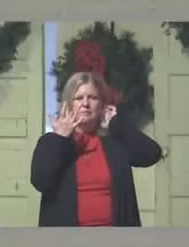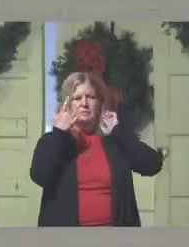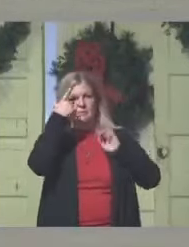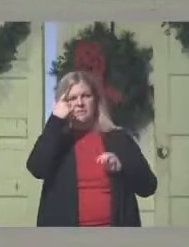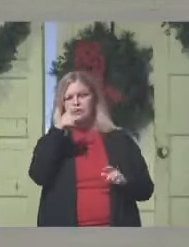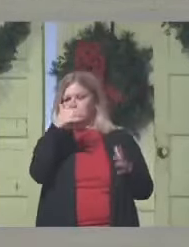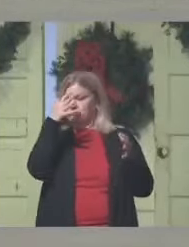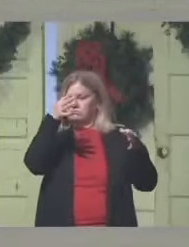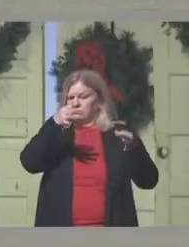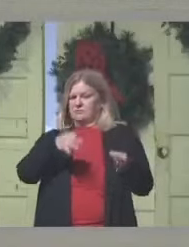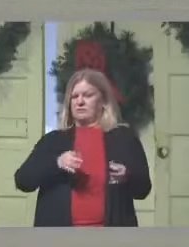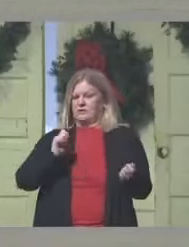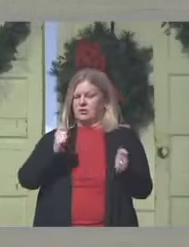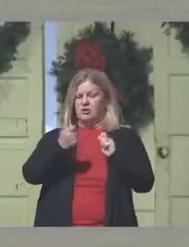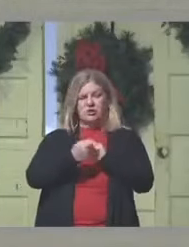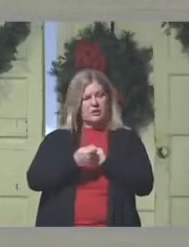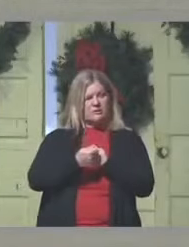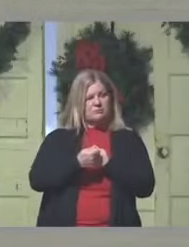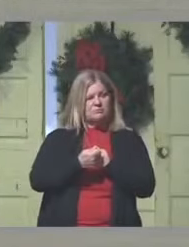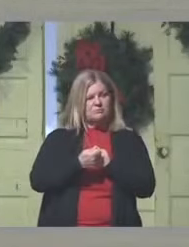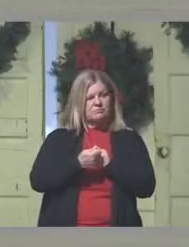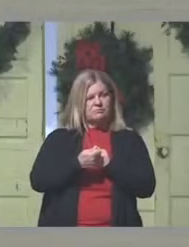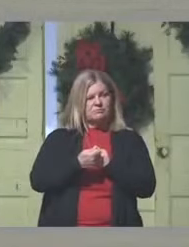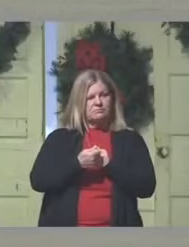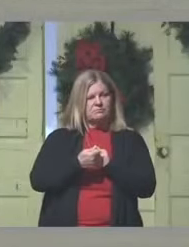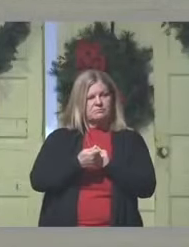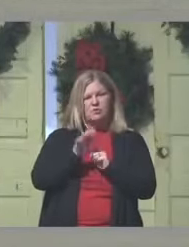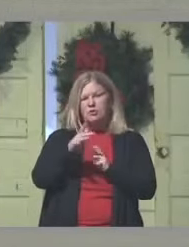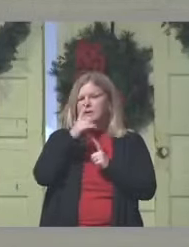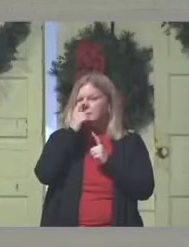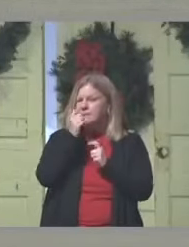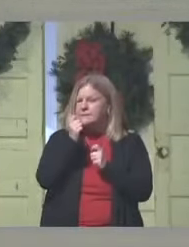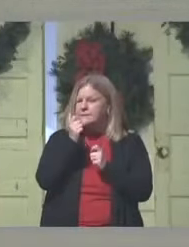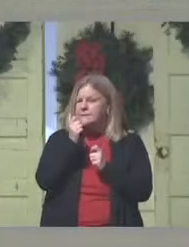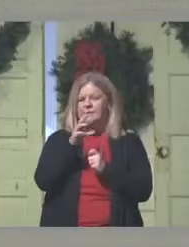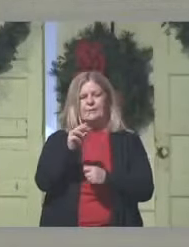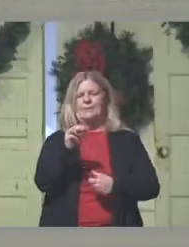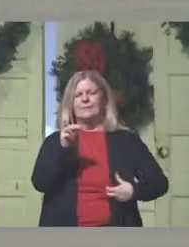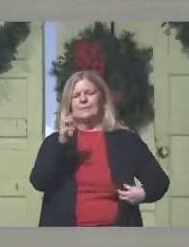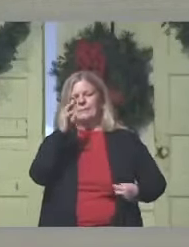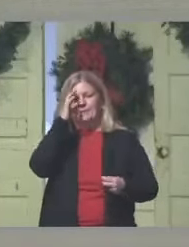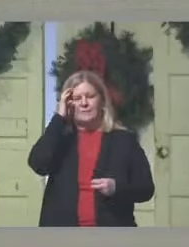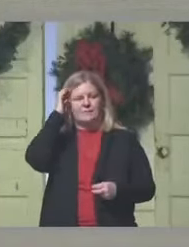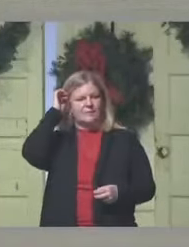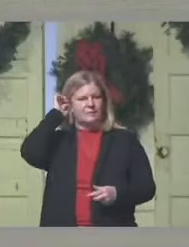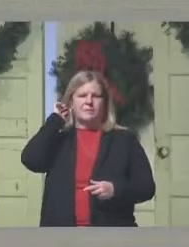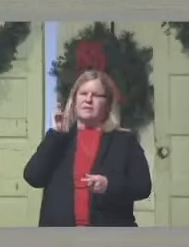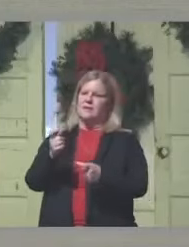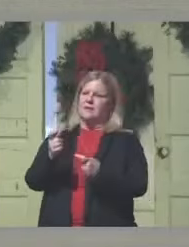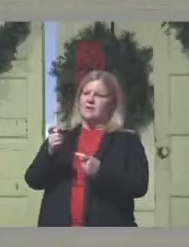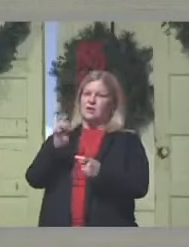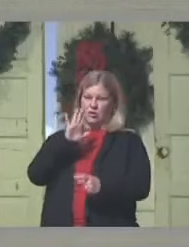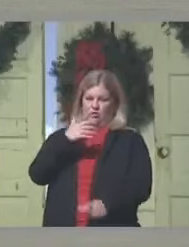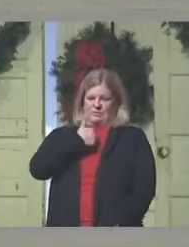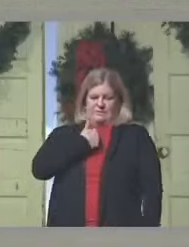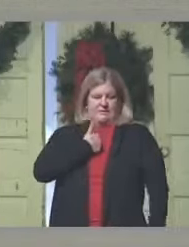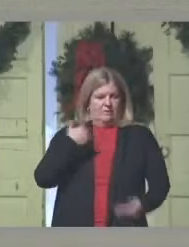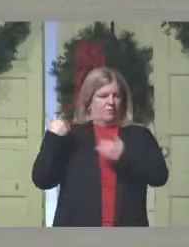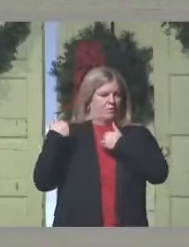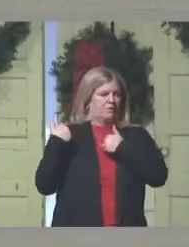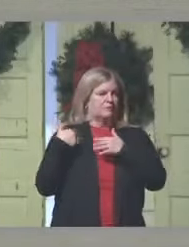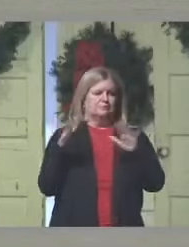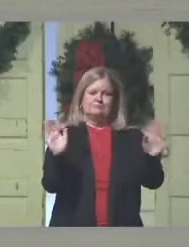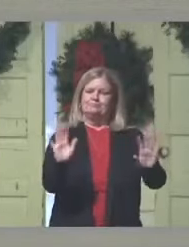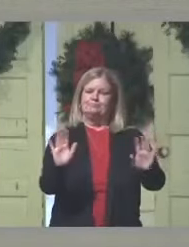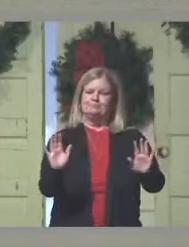you just decided to change your thinking and interests? No, you can't give yourself credit for that. Your